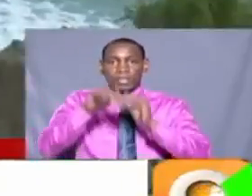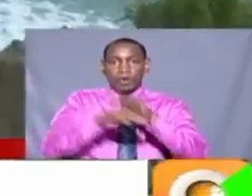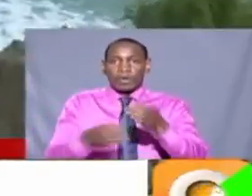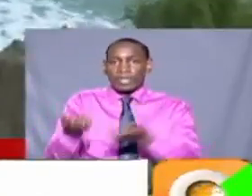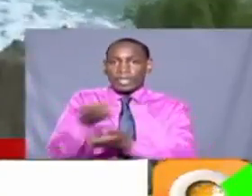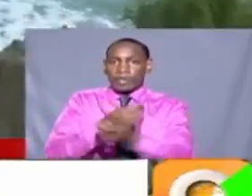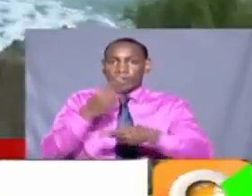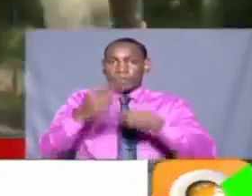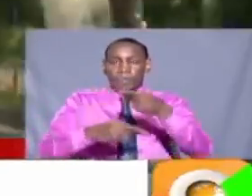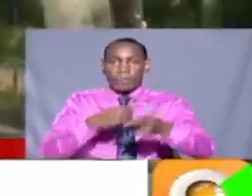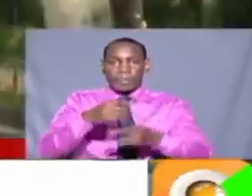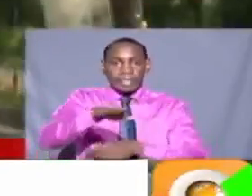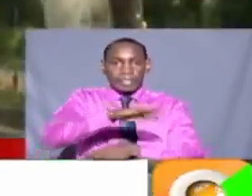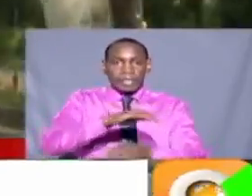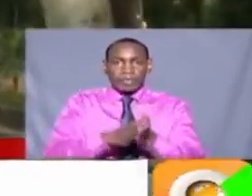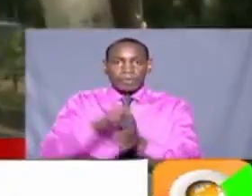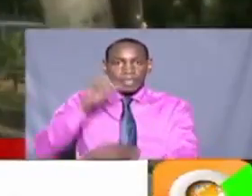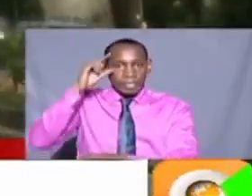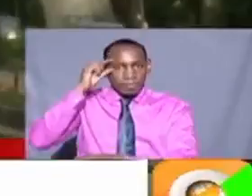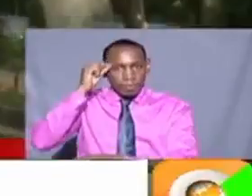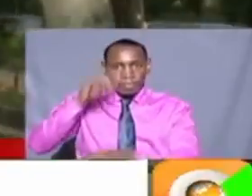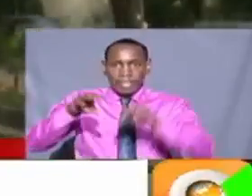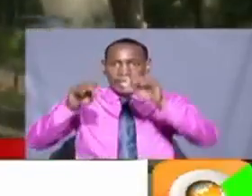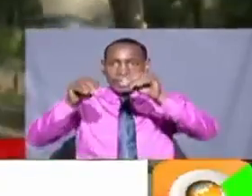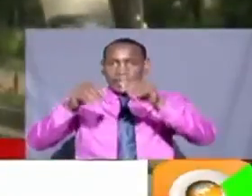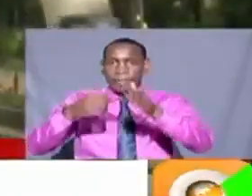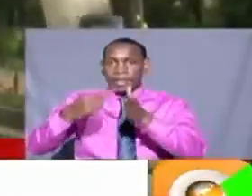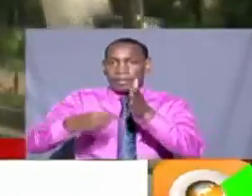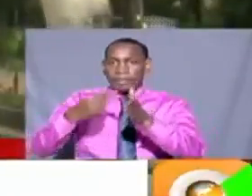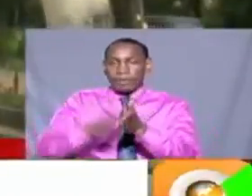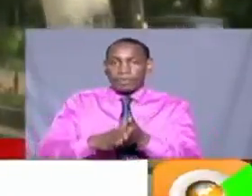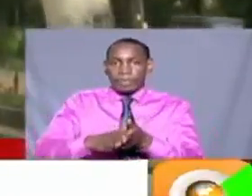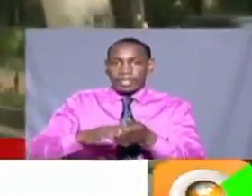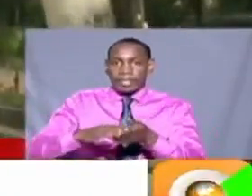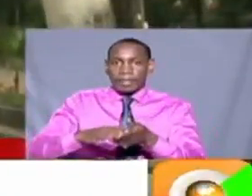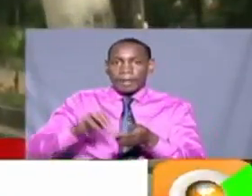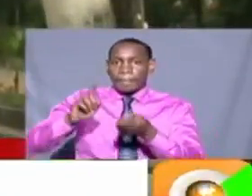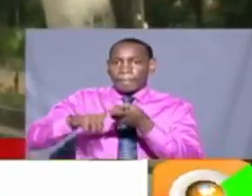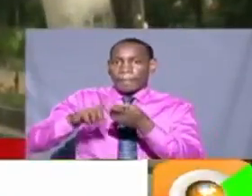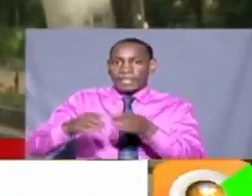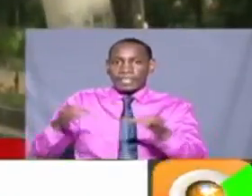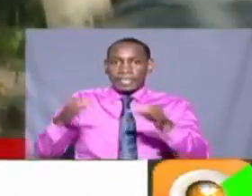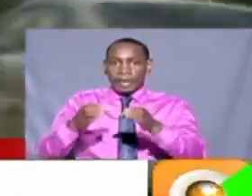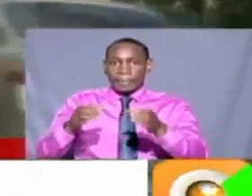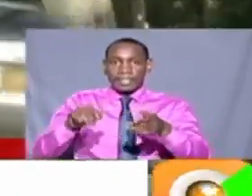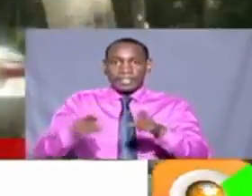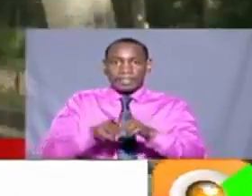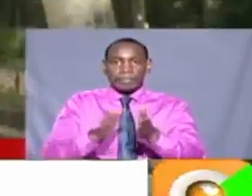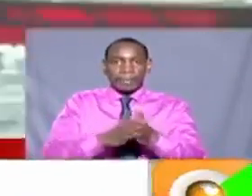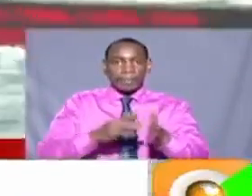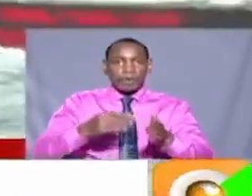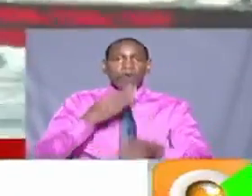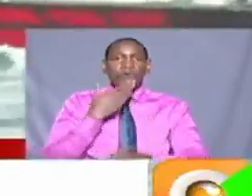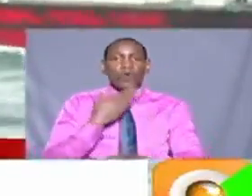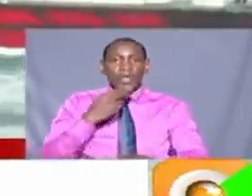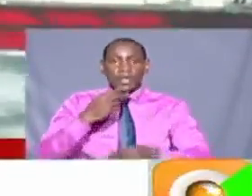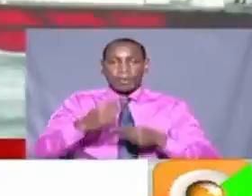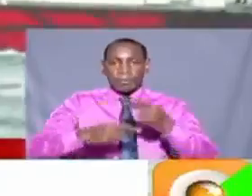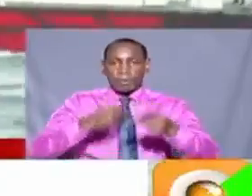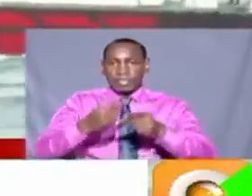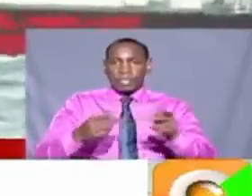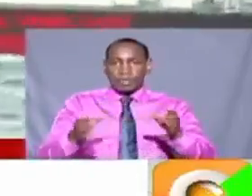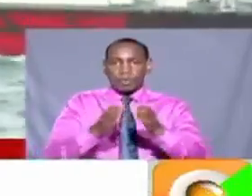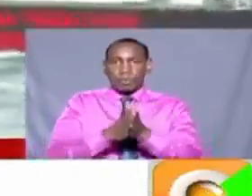economic processing zones, Mombasa cement factory, Mabati rolling mills, all salt processing farms, all